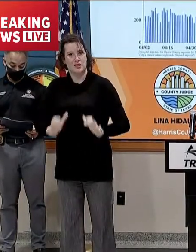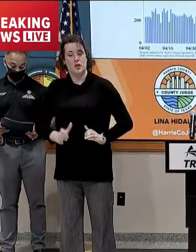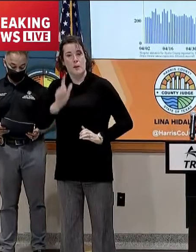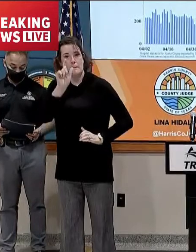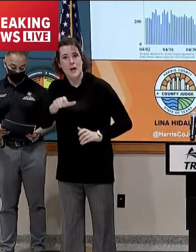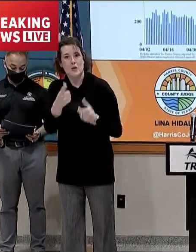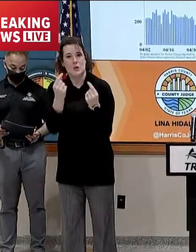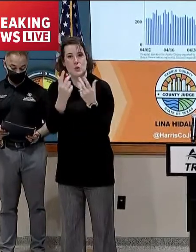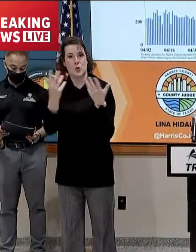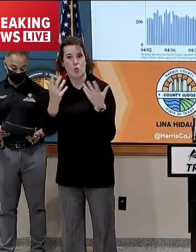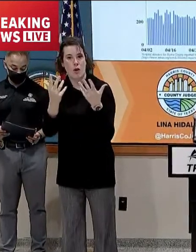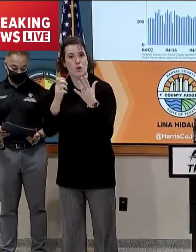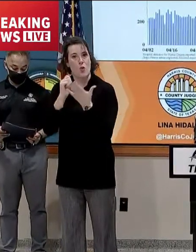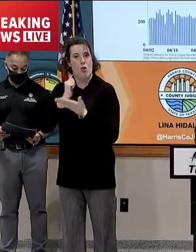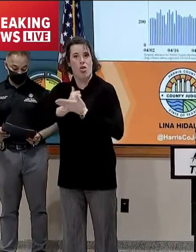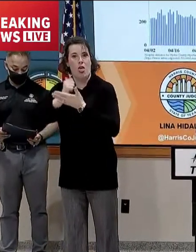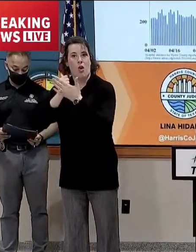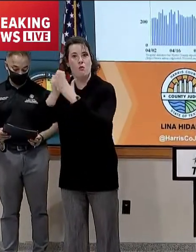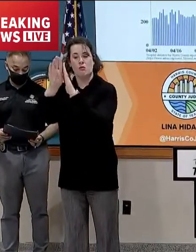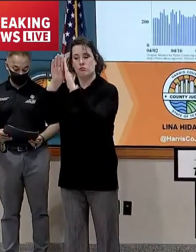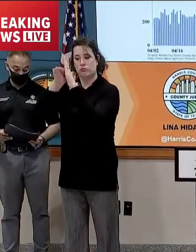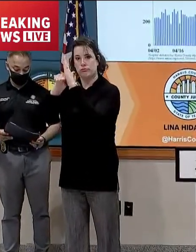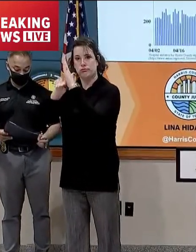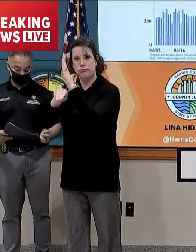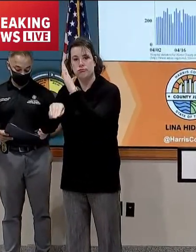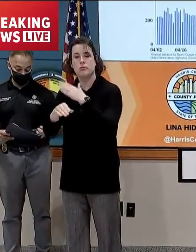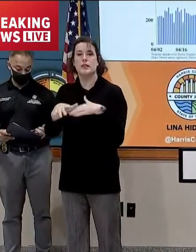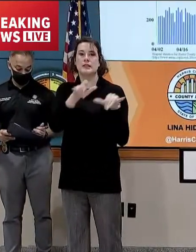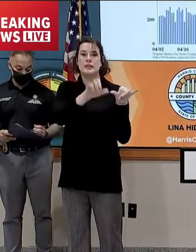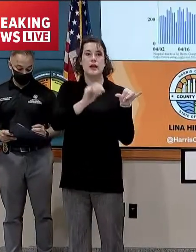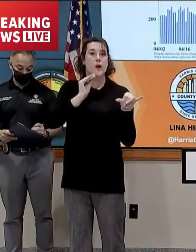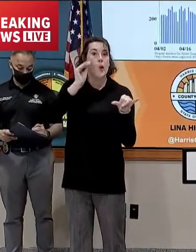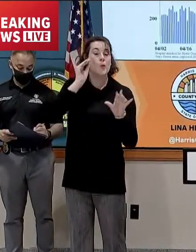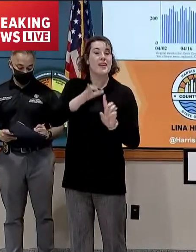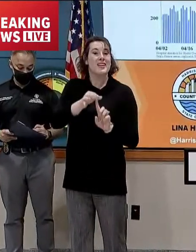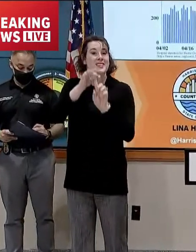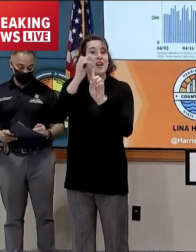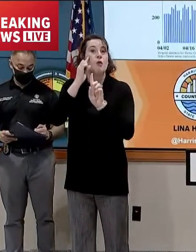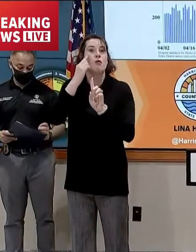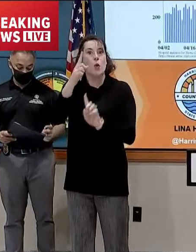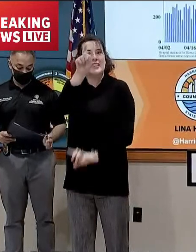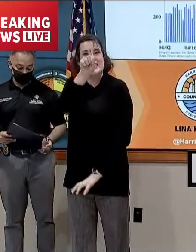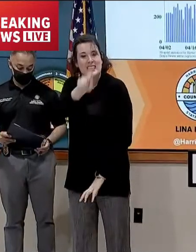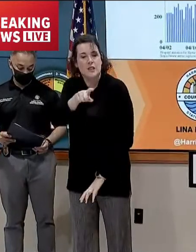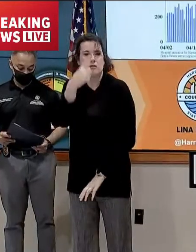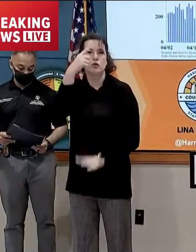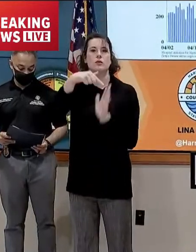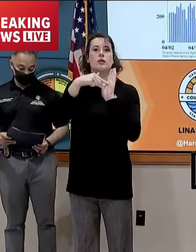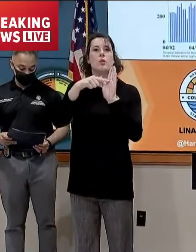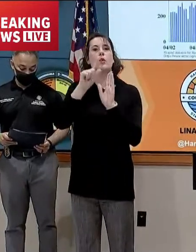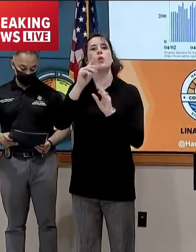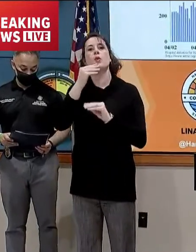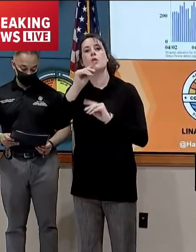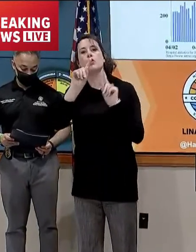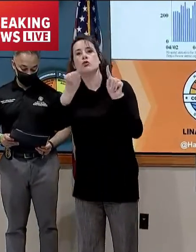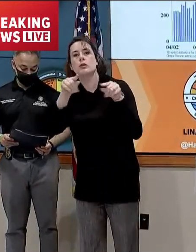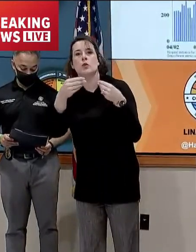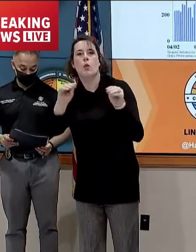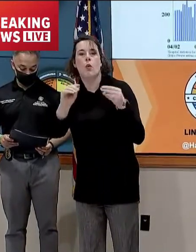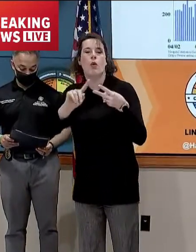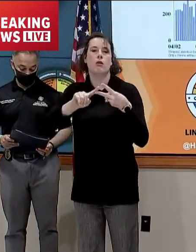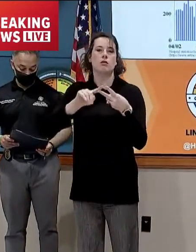help pull us back from the brink of this crisis. Stay home, except for essential needs like going to the grocery store, food,